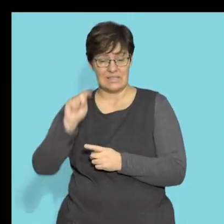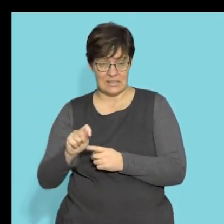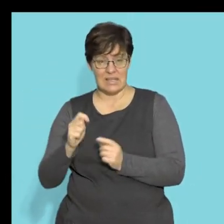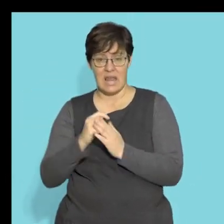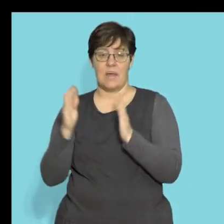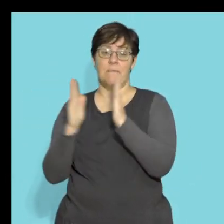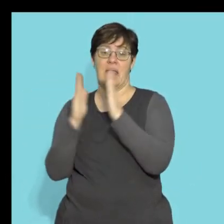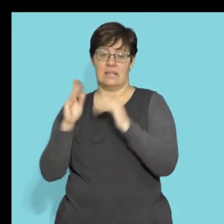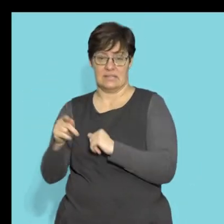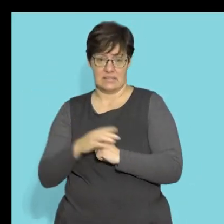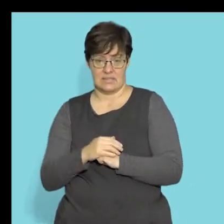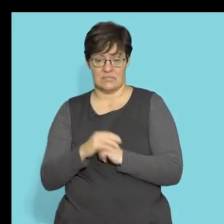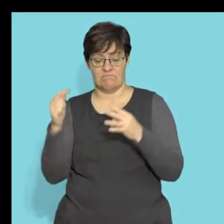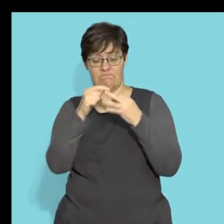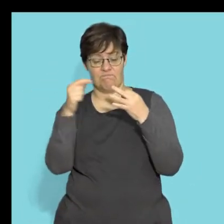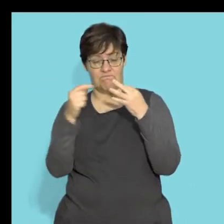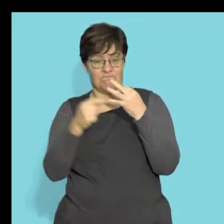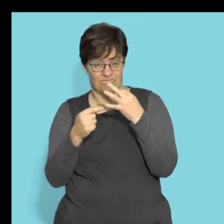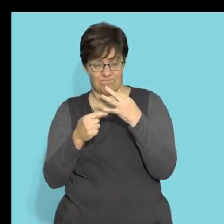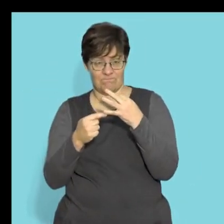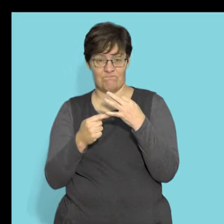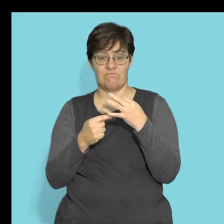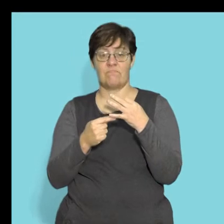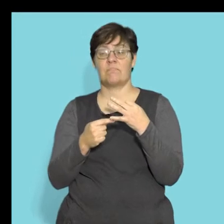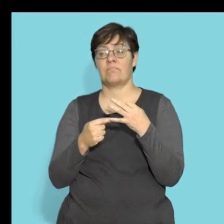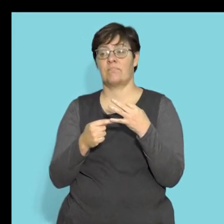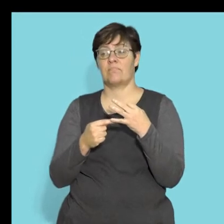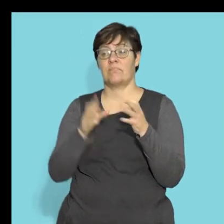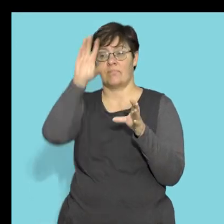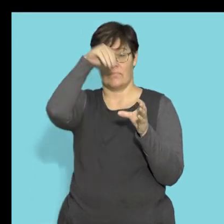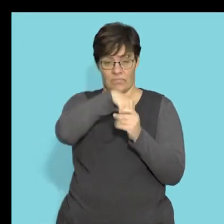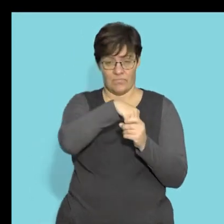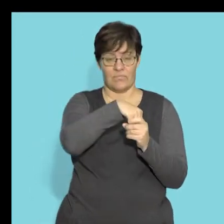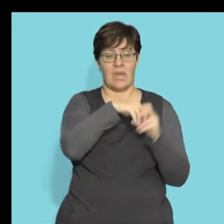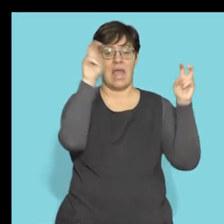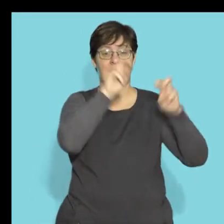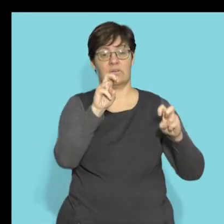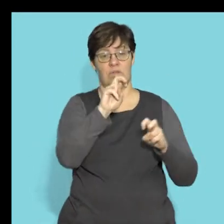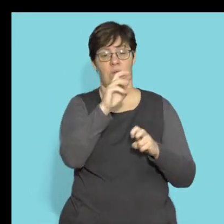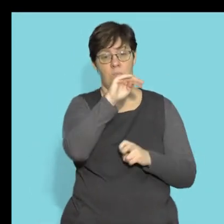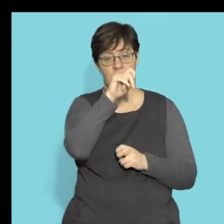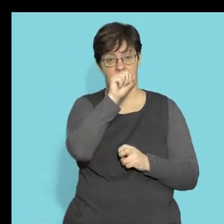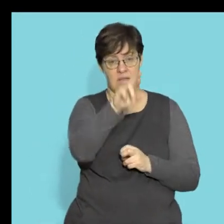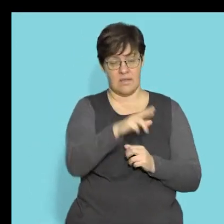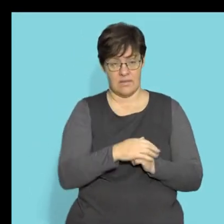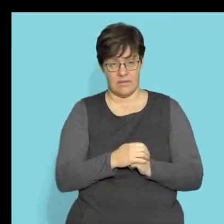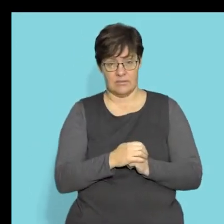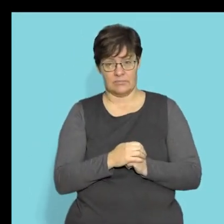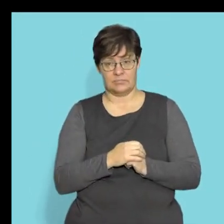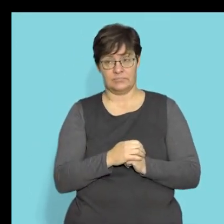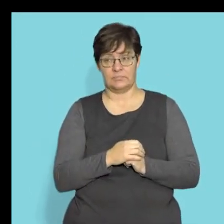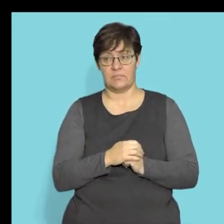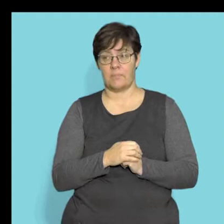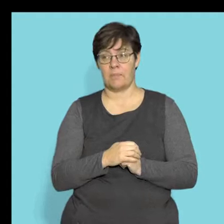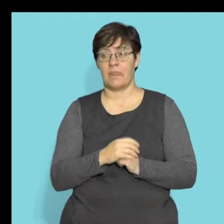coil, and a magnet. These are the factors that make up, or the parts that make up an electric motor. And